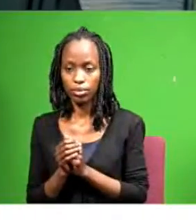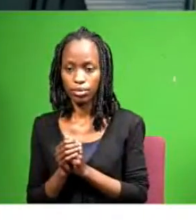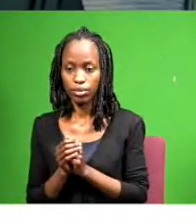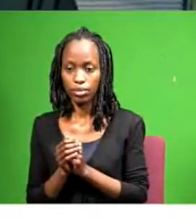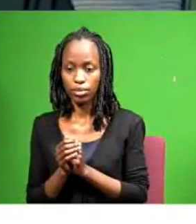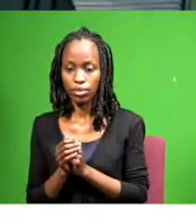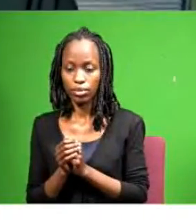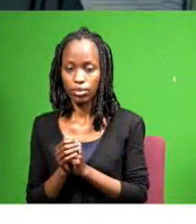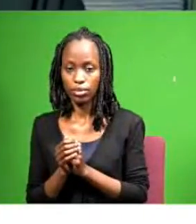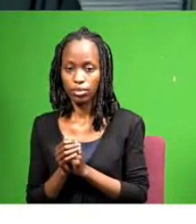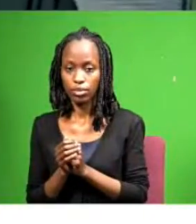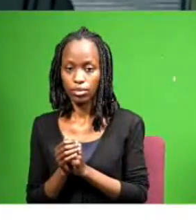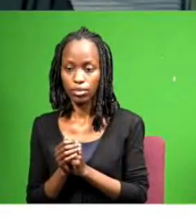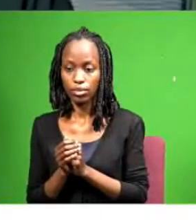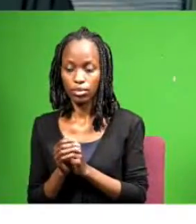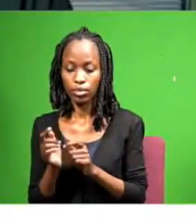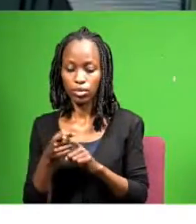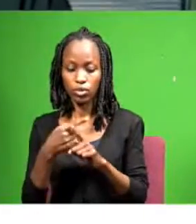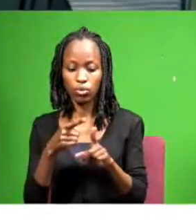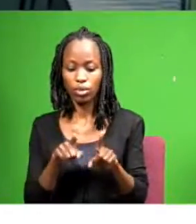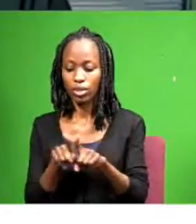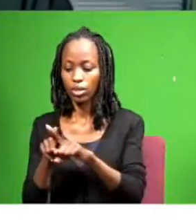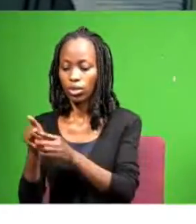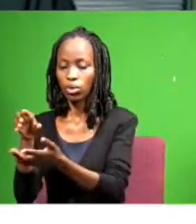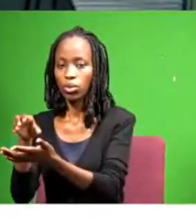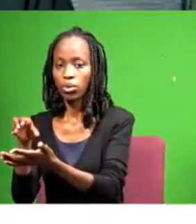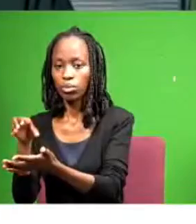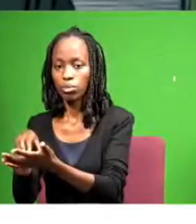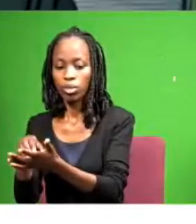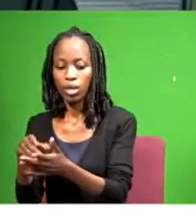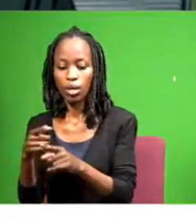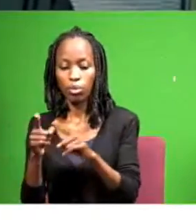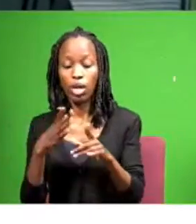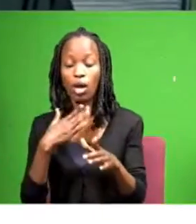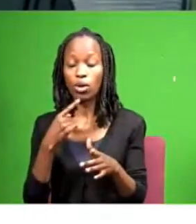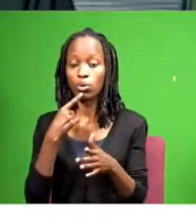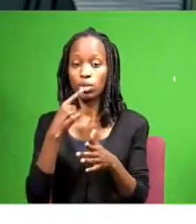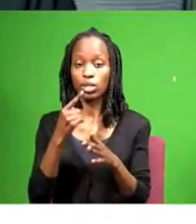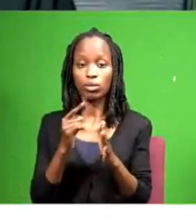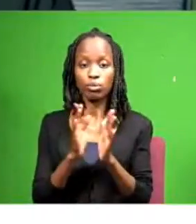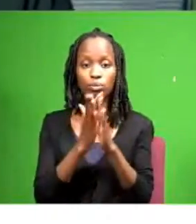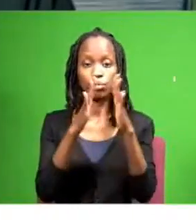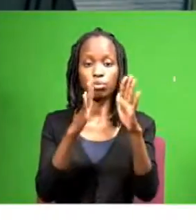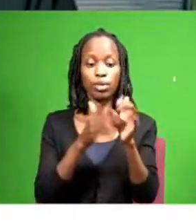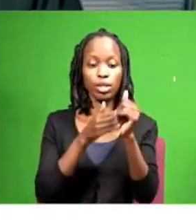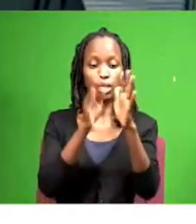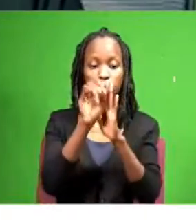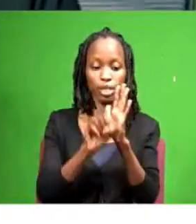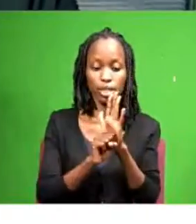arising from the common issues. But may I start by appreciating the leadership